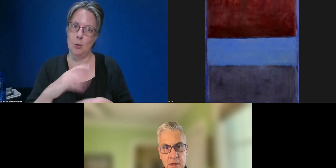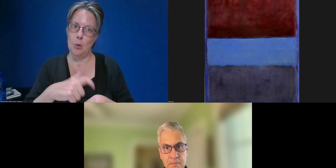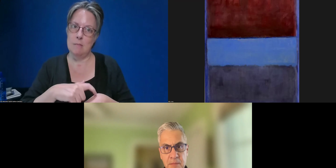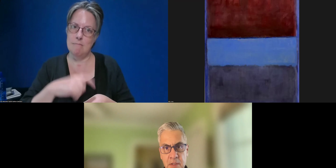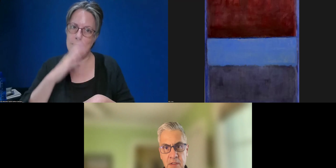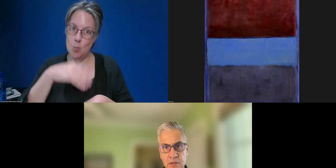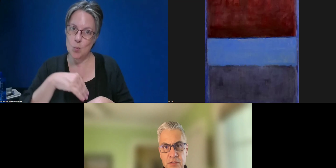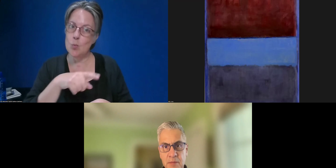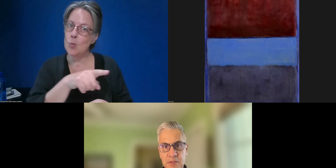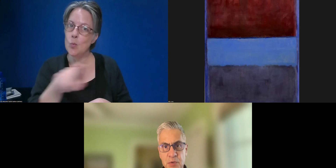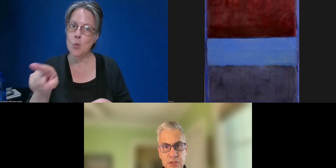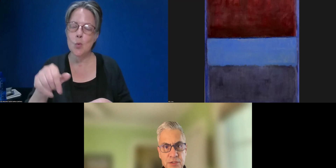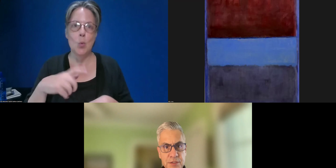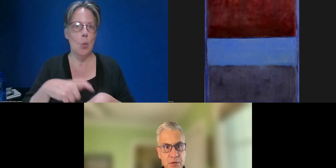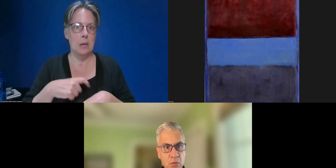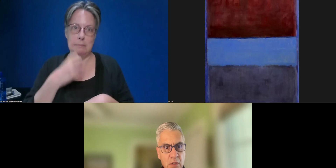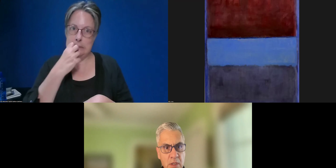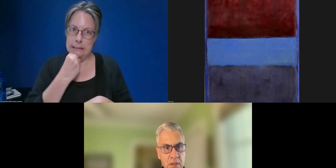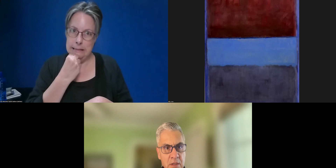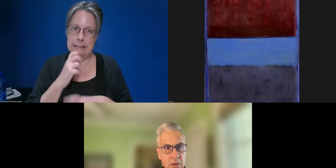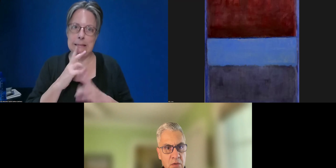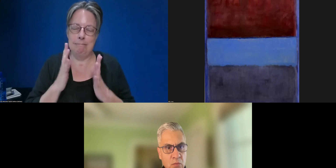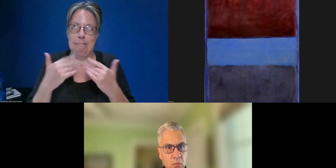your time is precious, and so